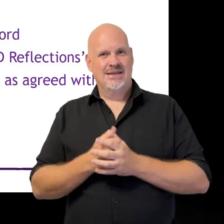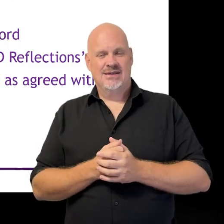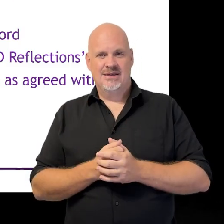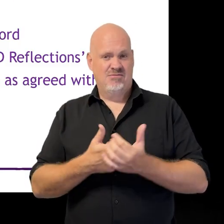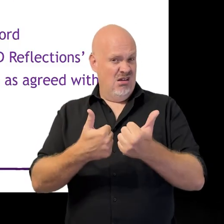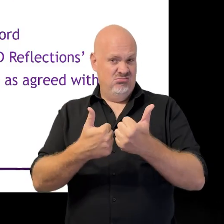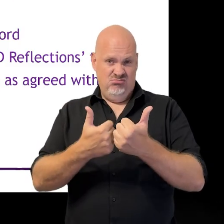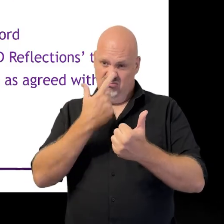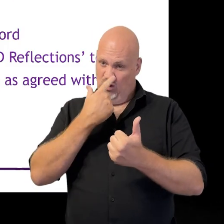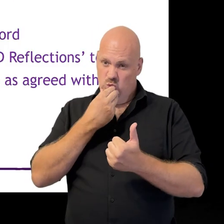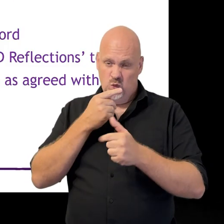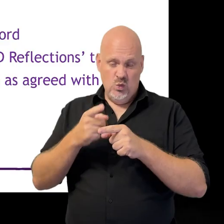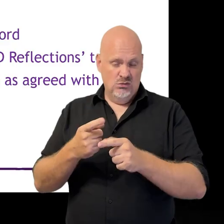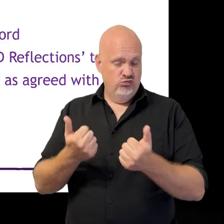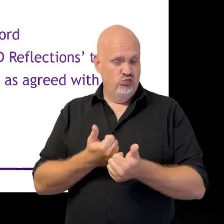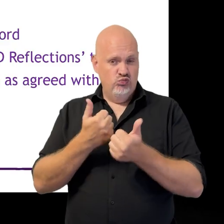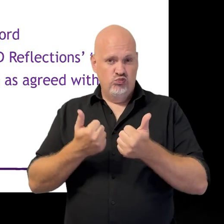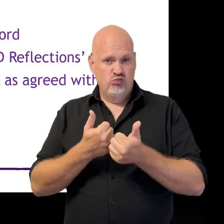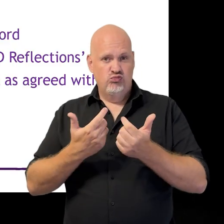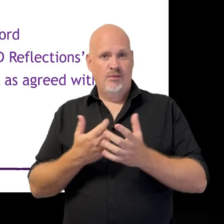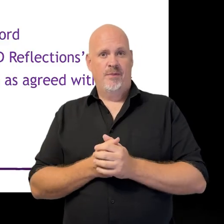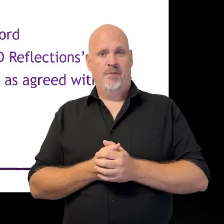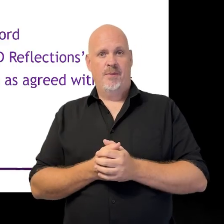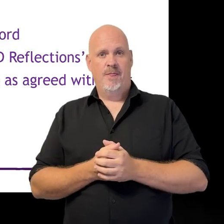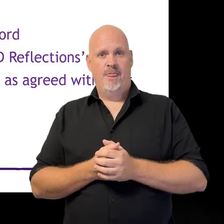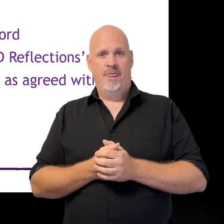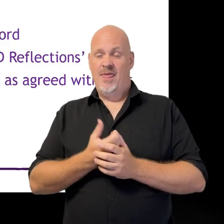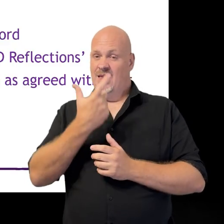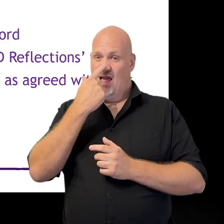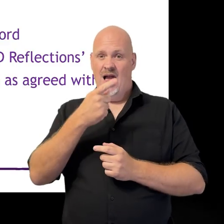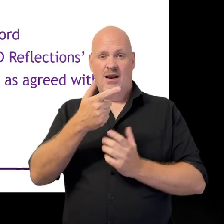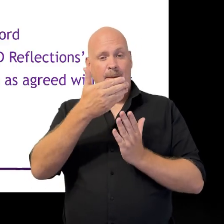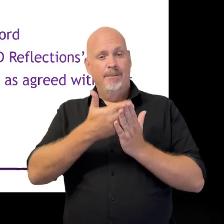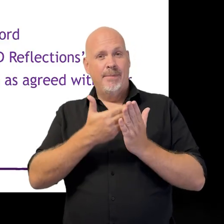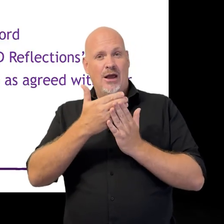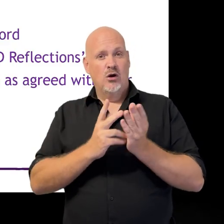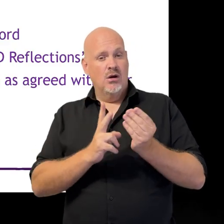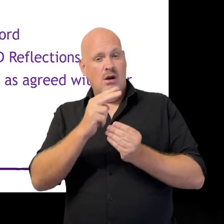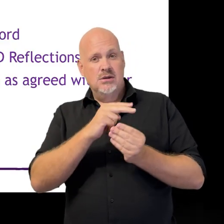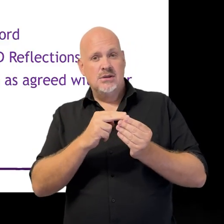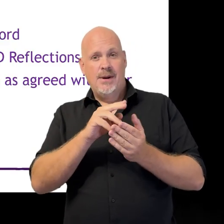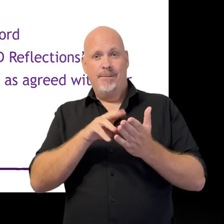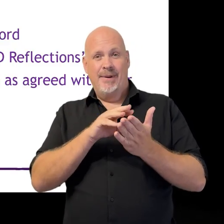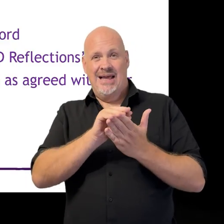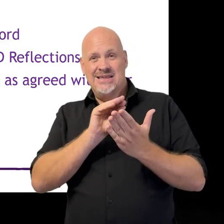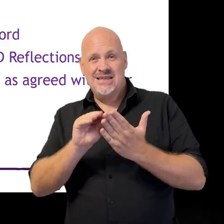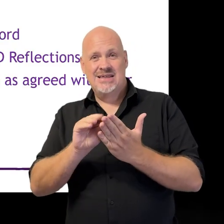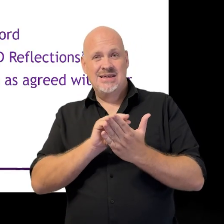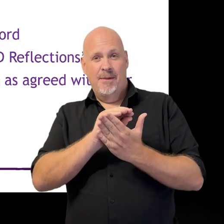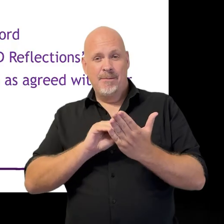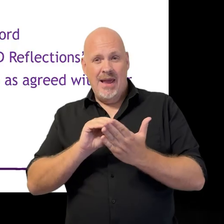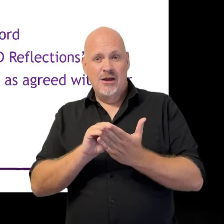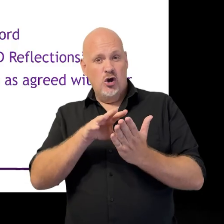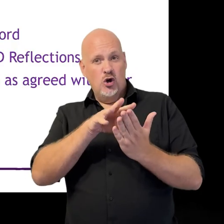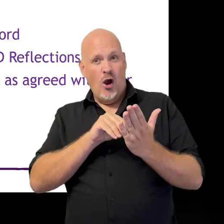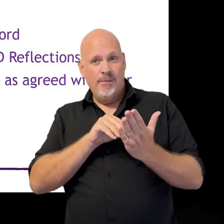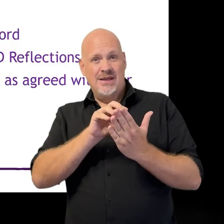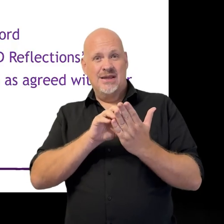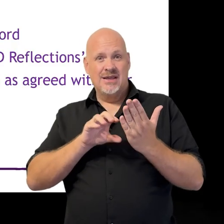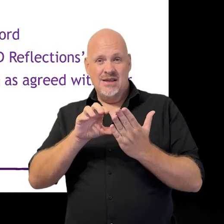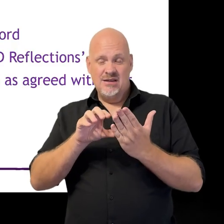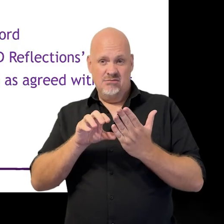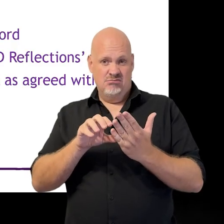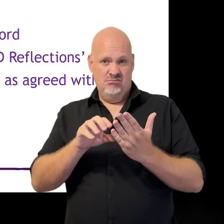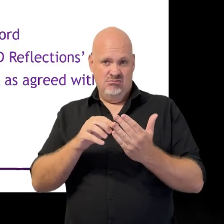it in tabular form, which is great, that's absolutely fine. Some people will use the My CPD Reflections